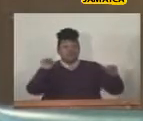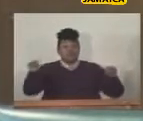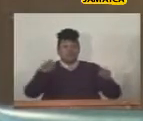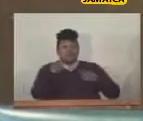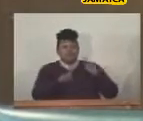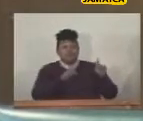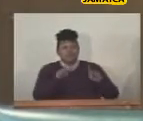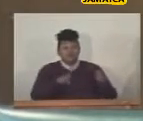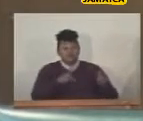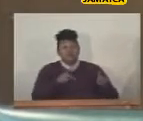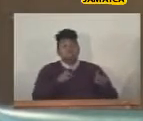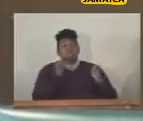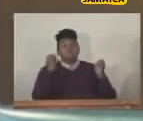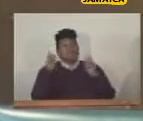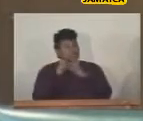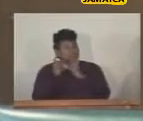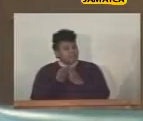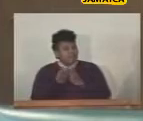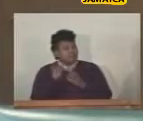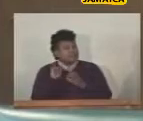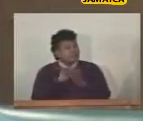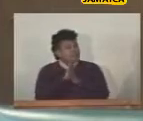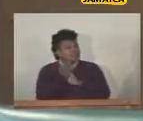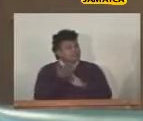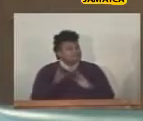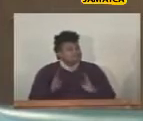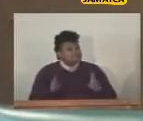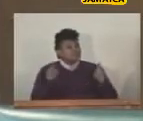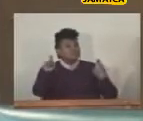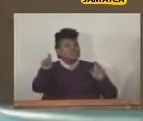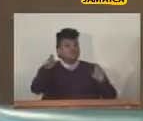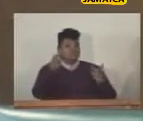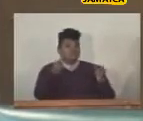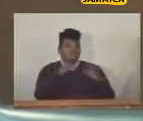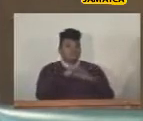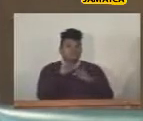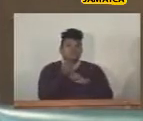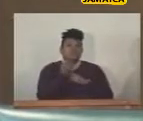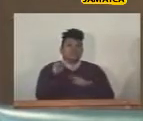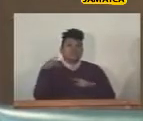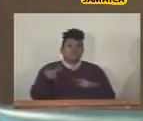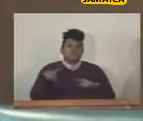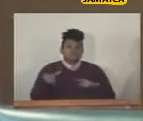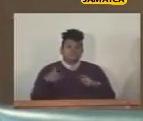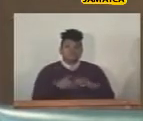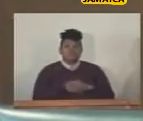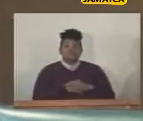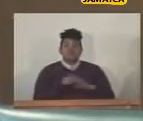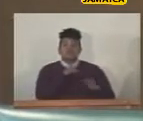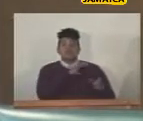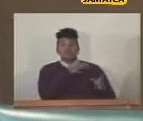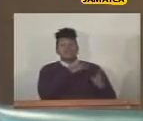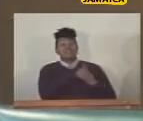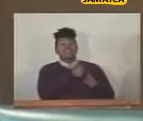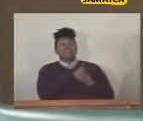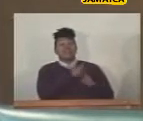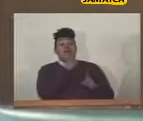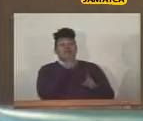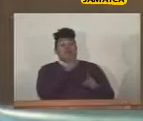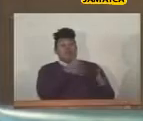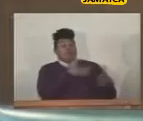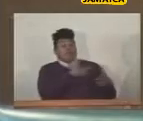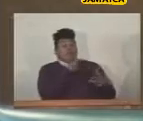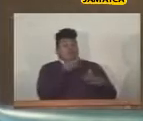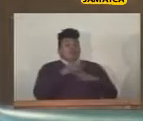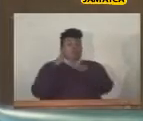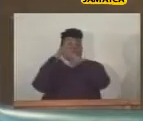of the police work that became urgently necessary to be discharged in a situation such as this. The police force was hampered by